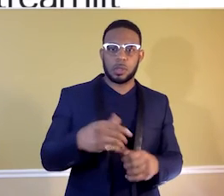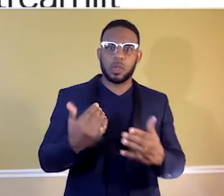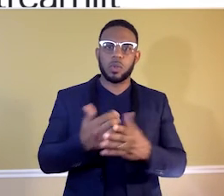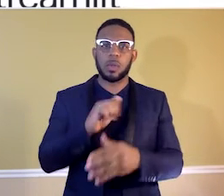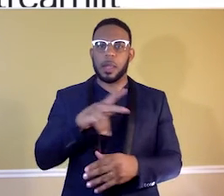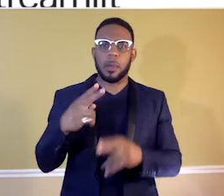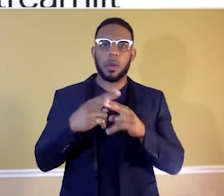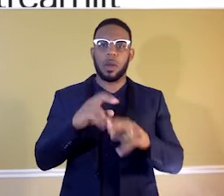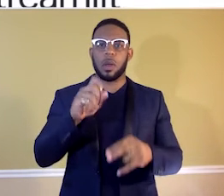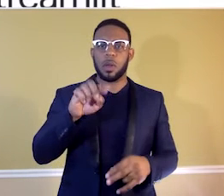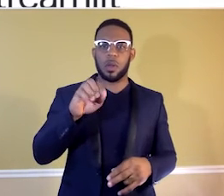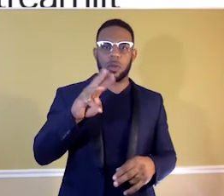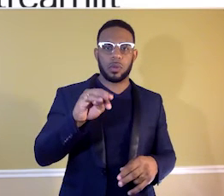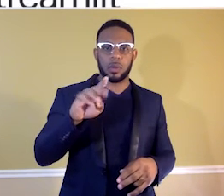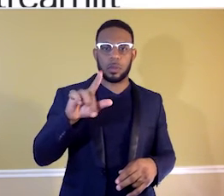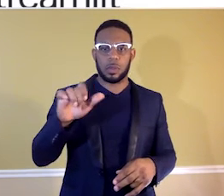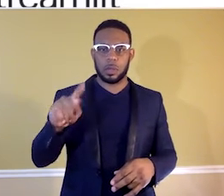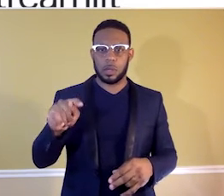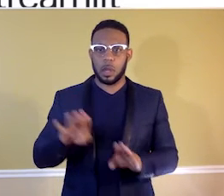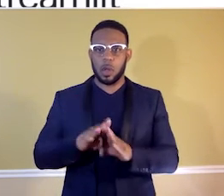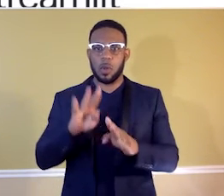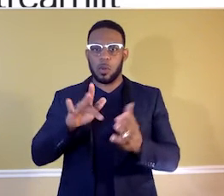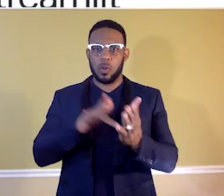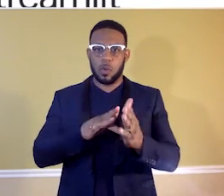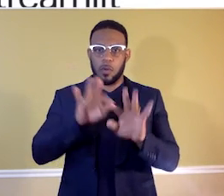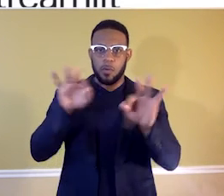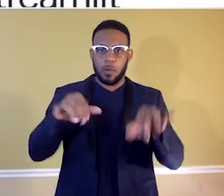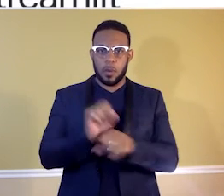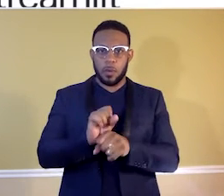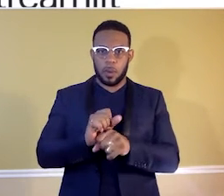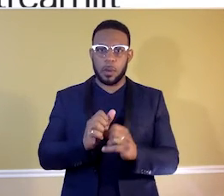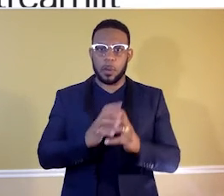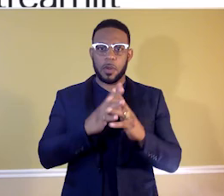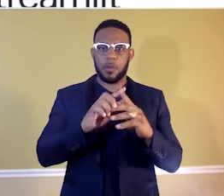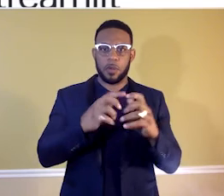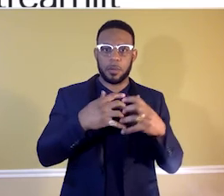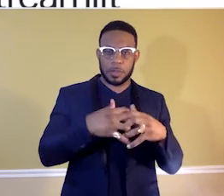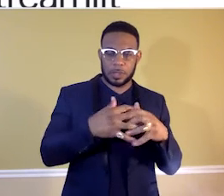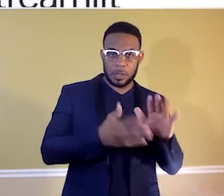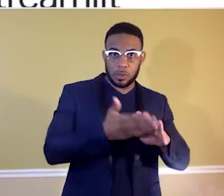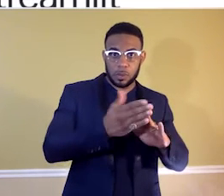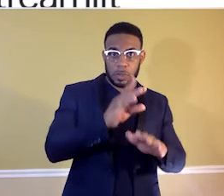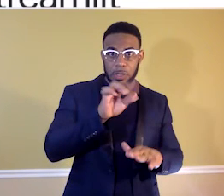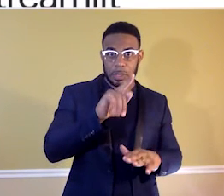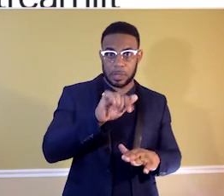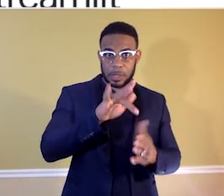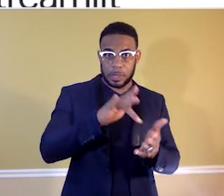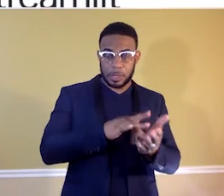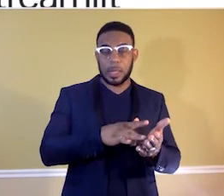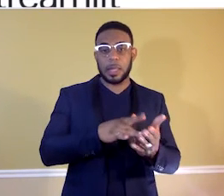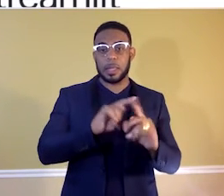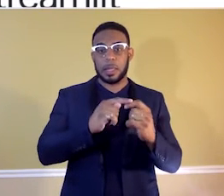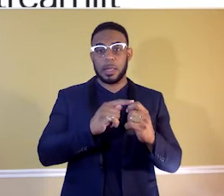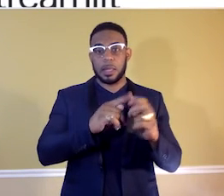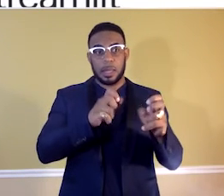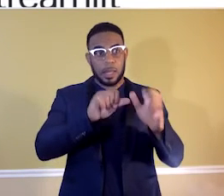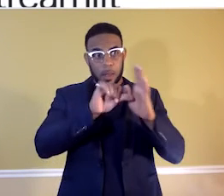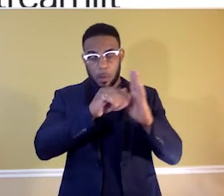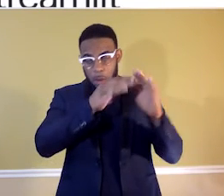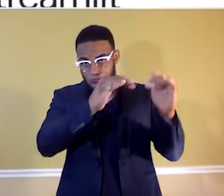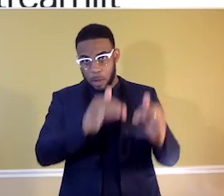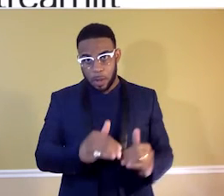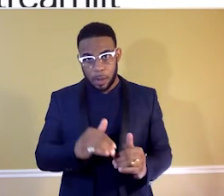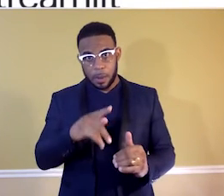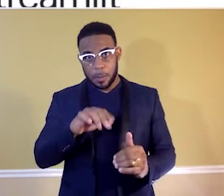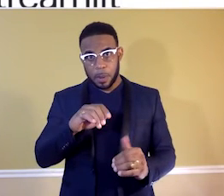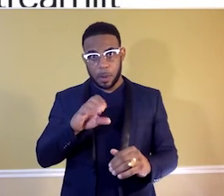called Streamlit. So Streamlit is an open source framework built for machine learning and data science teams that can take Markdown or